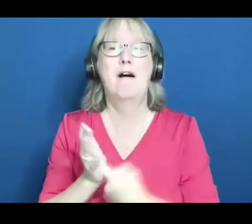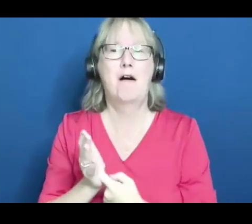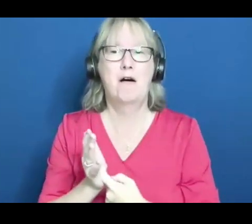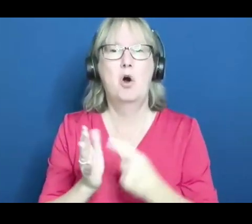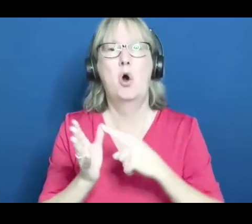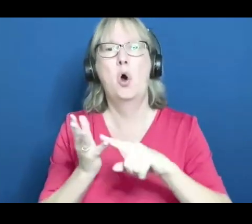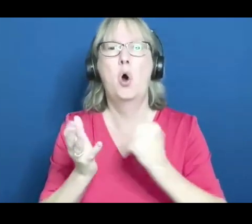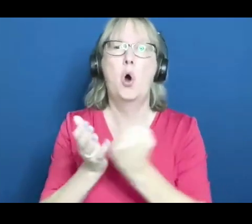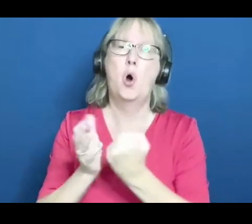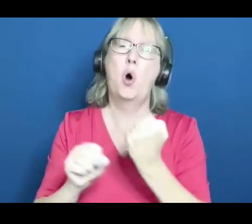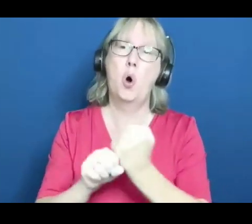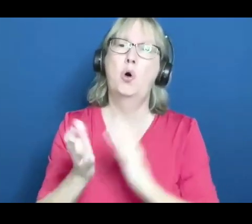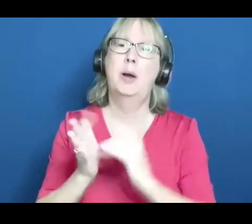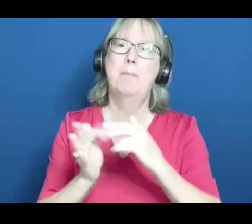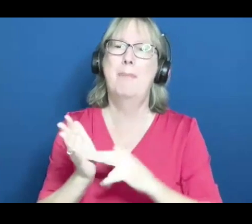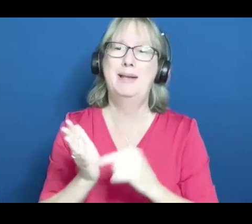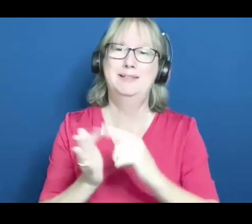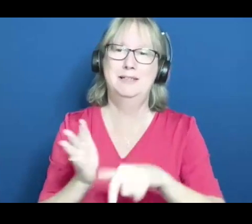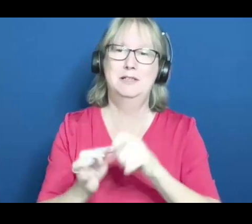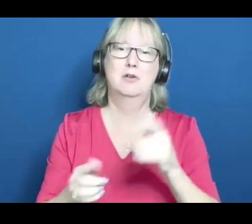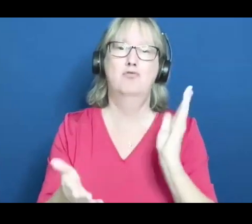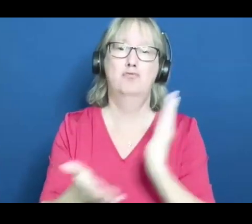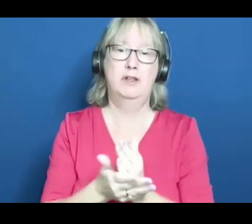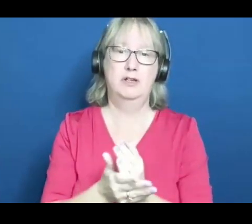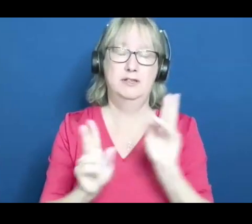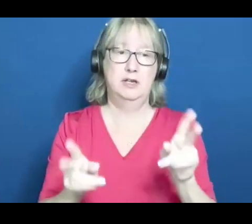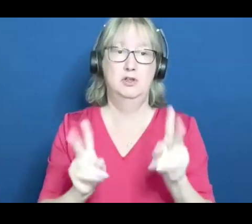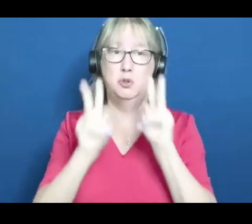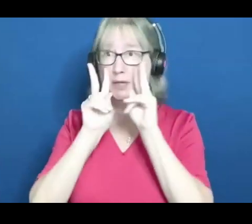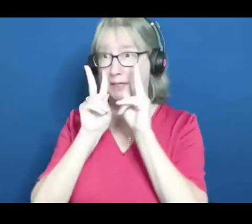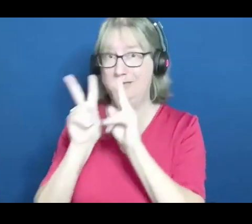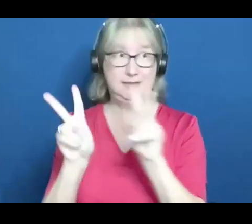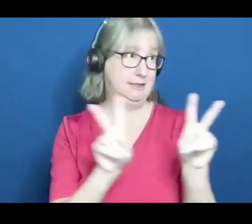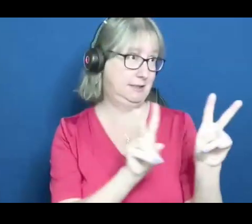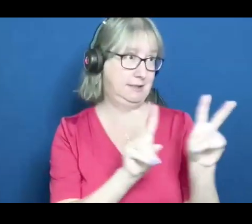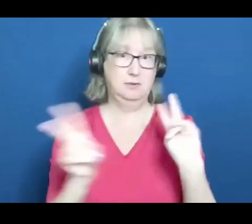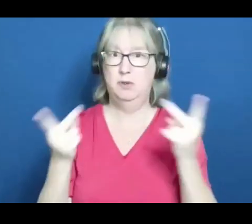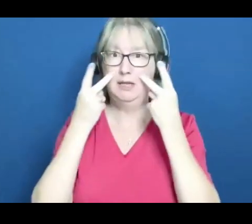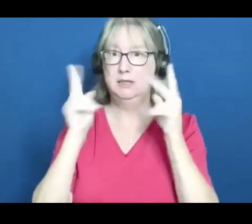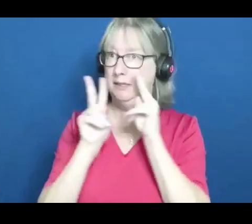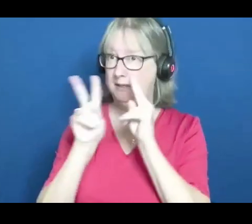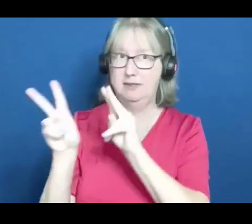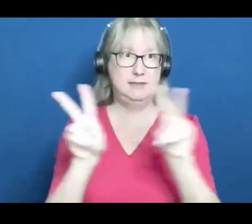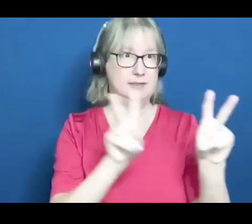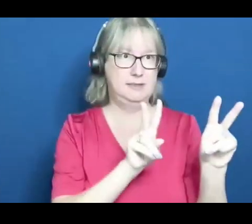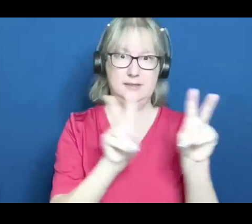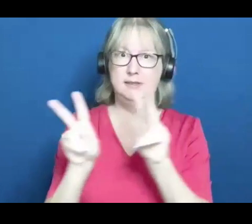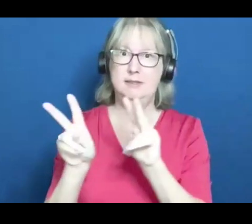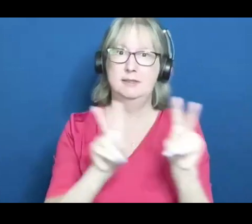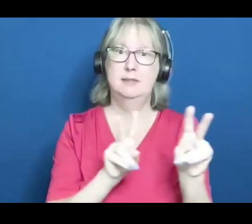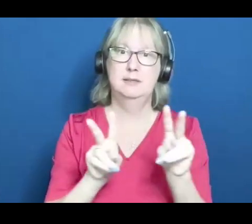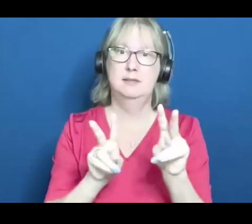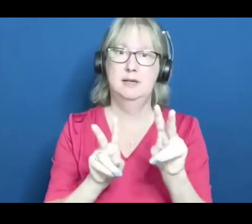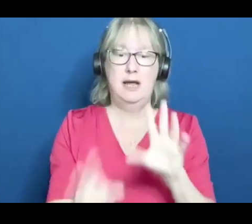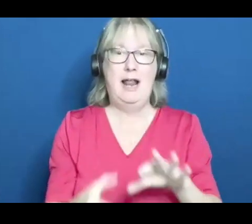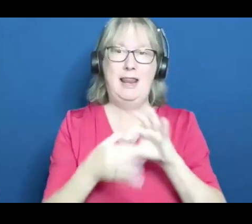is you can see what is around you, but you'll see a visual in front of you as well, which is augmented by the